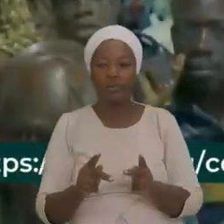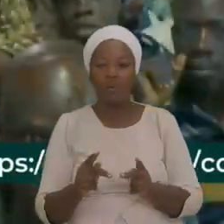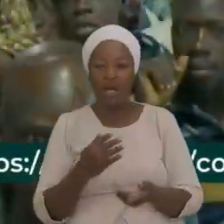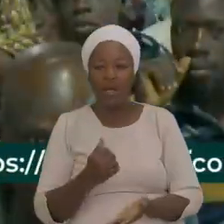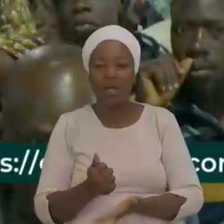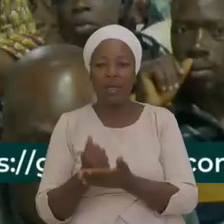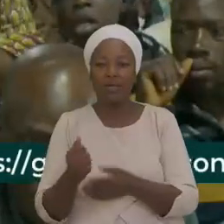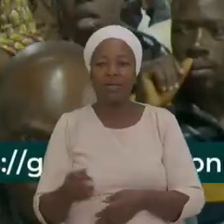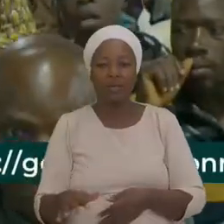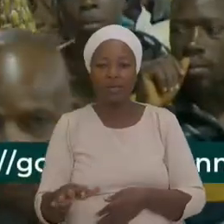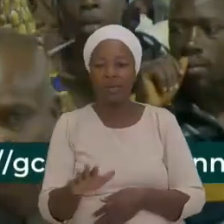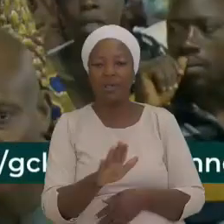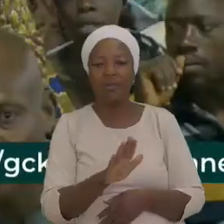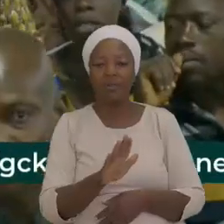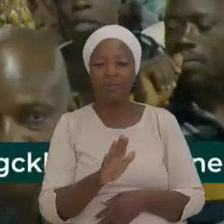to help,